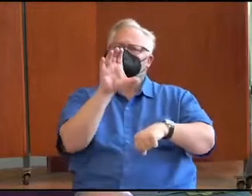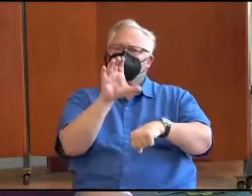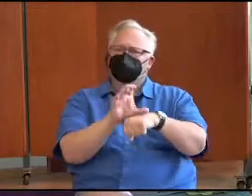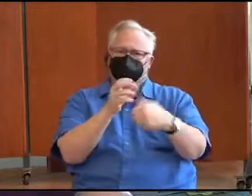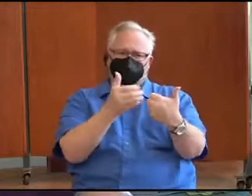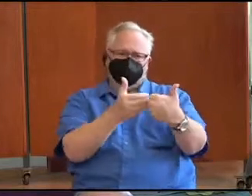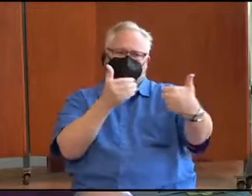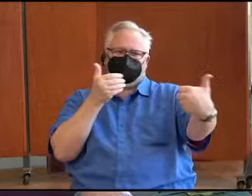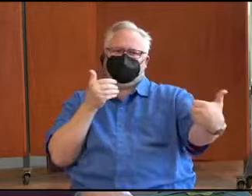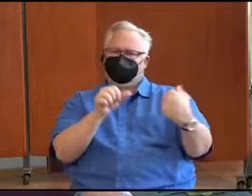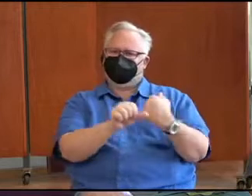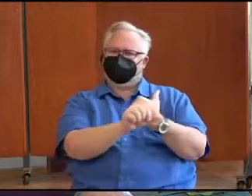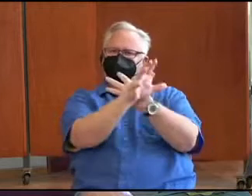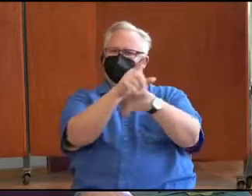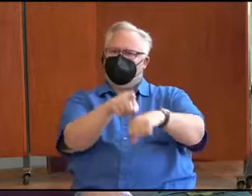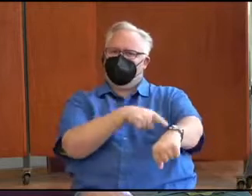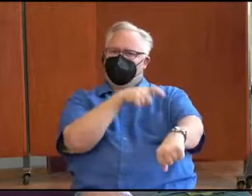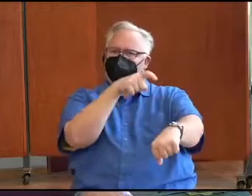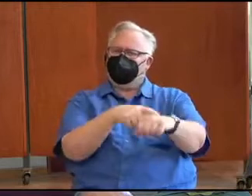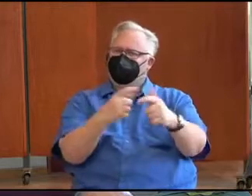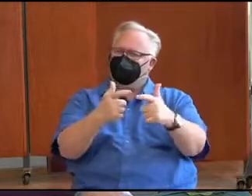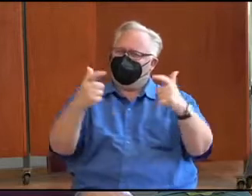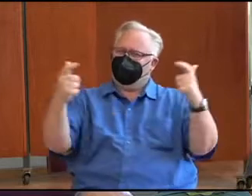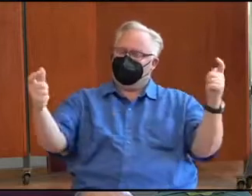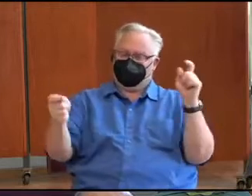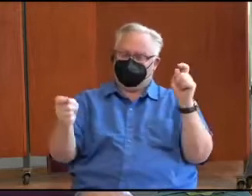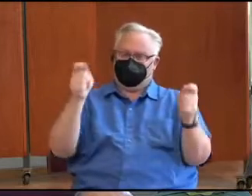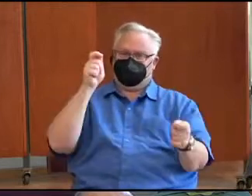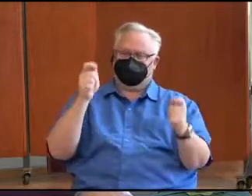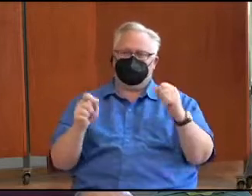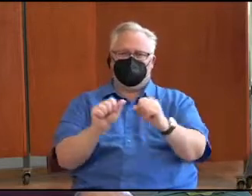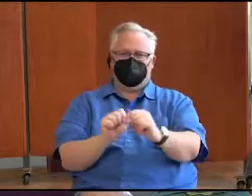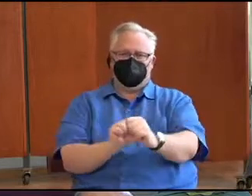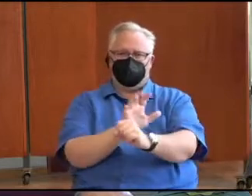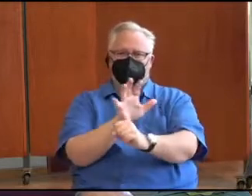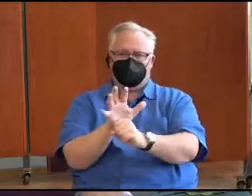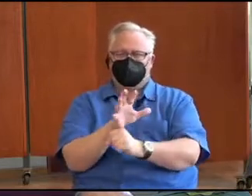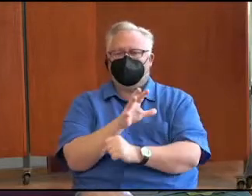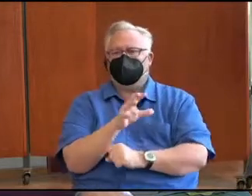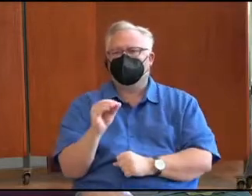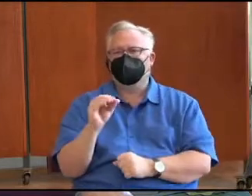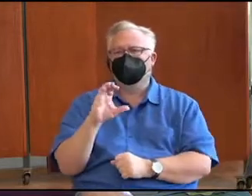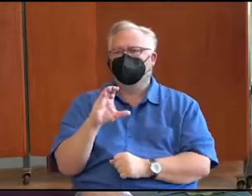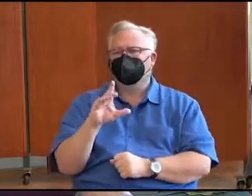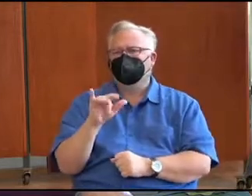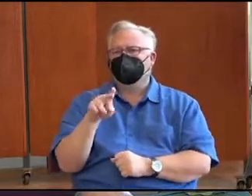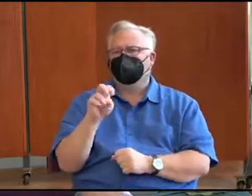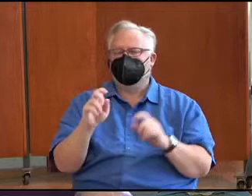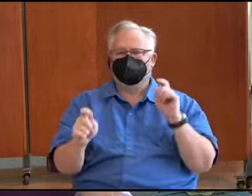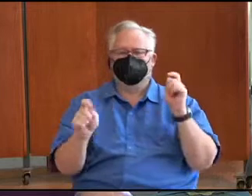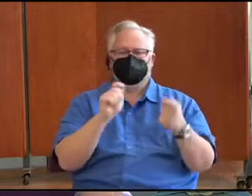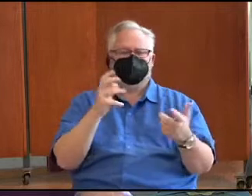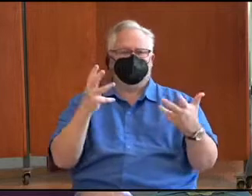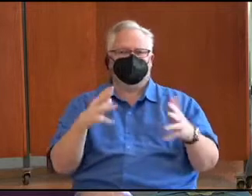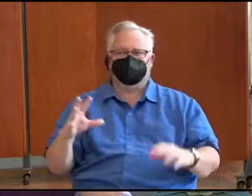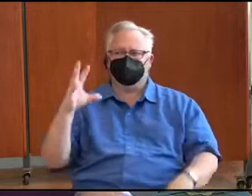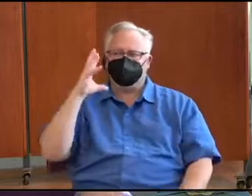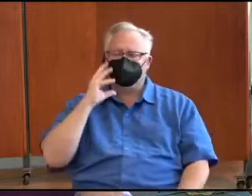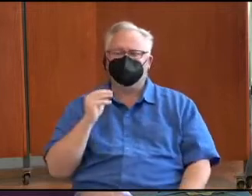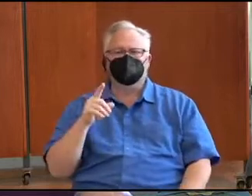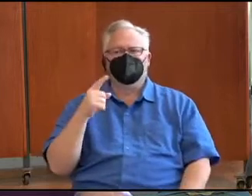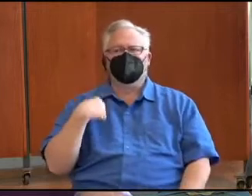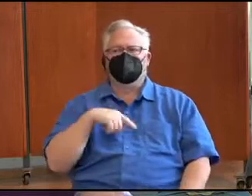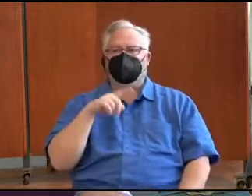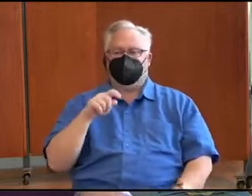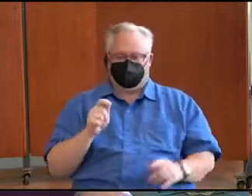changes are the pandemic, the climate impacts we all experience, and are learning to